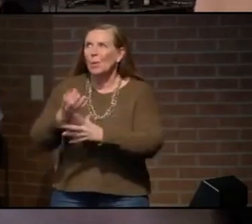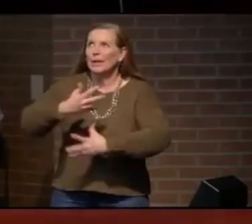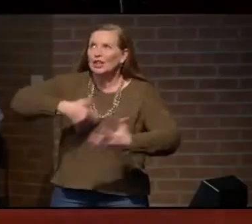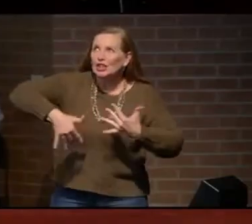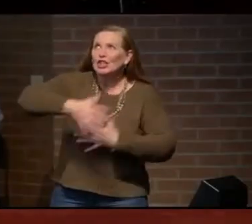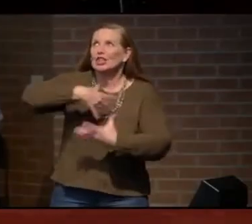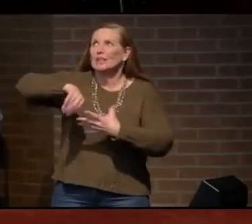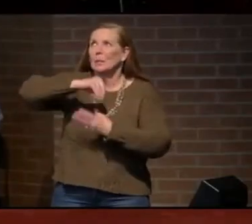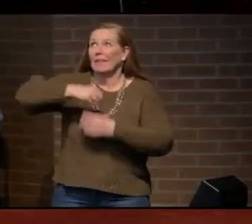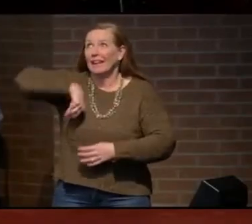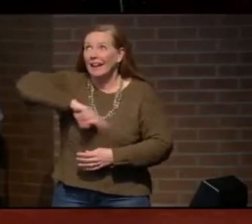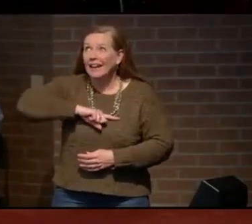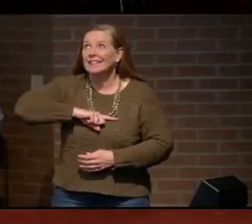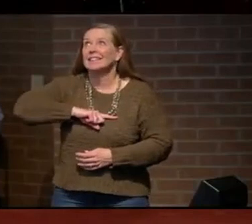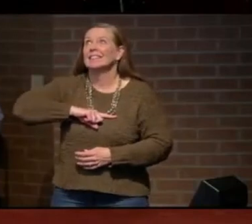us